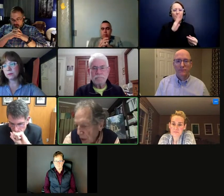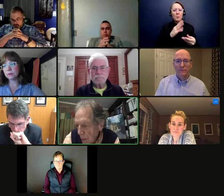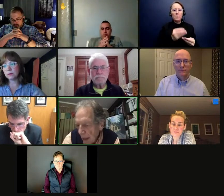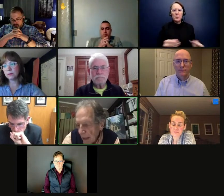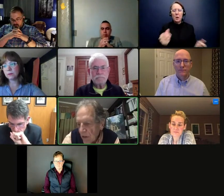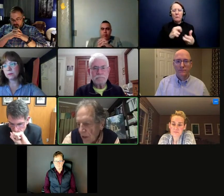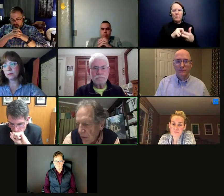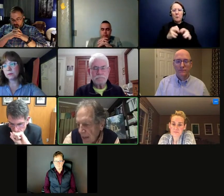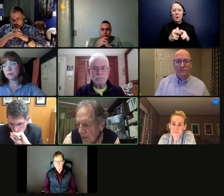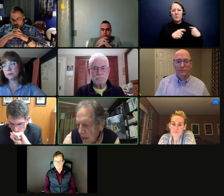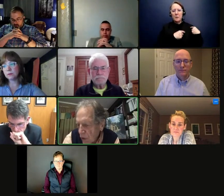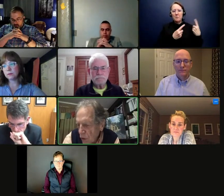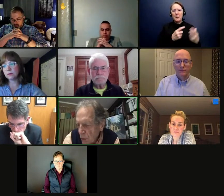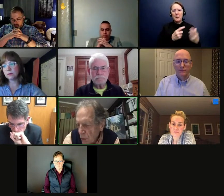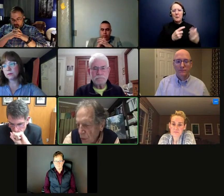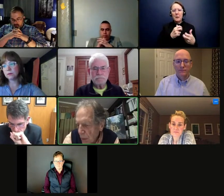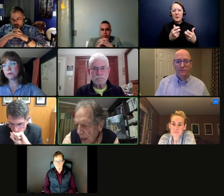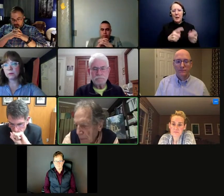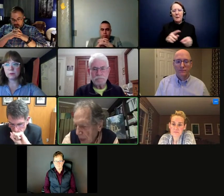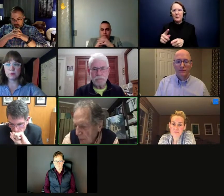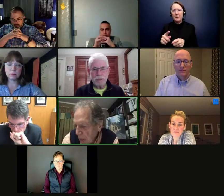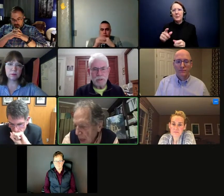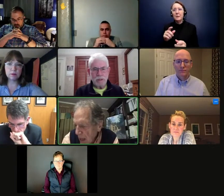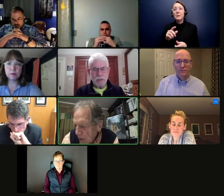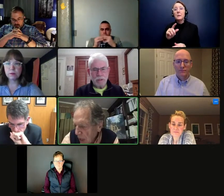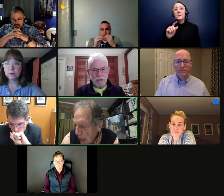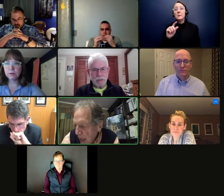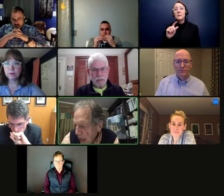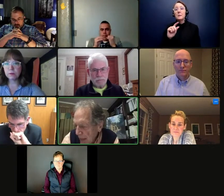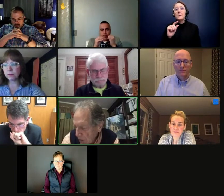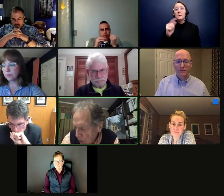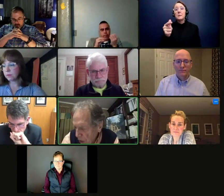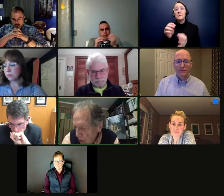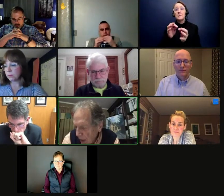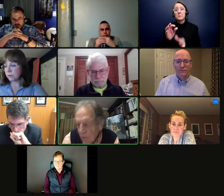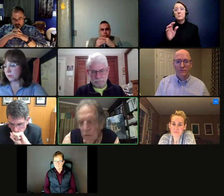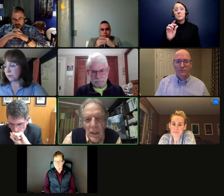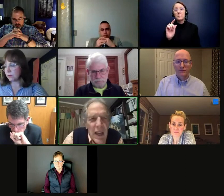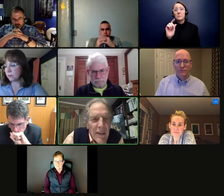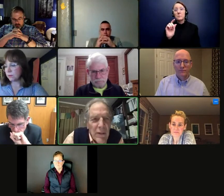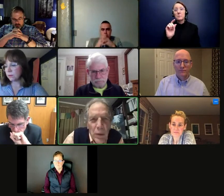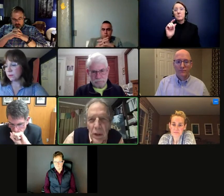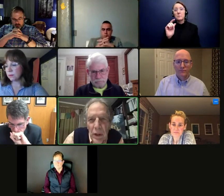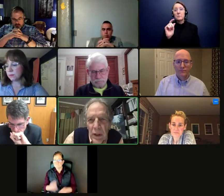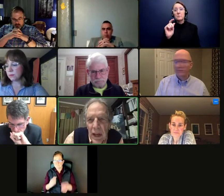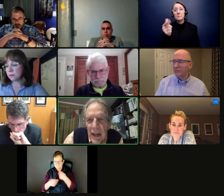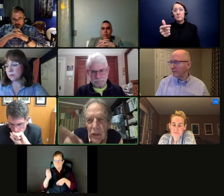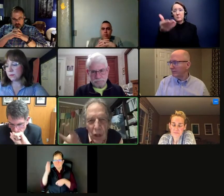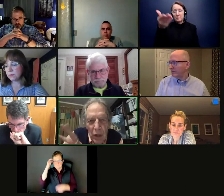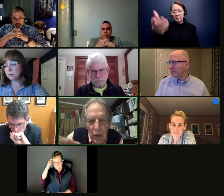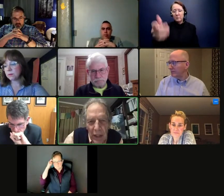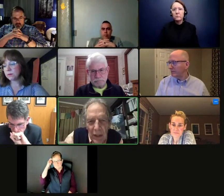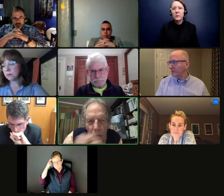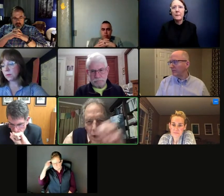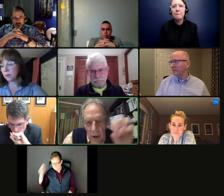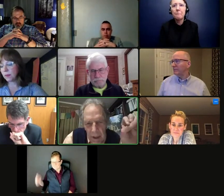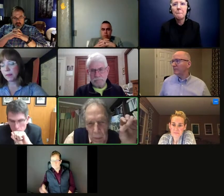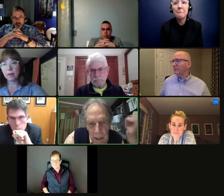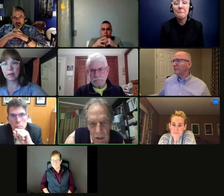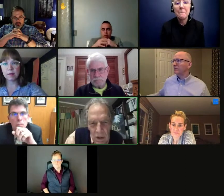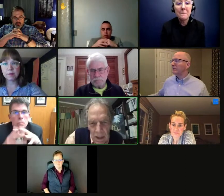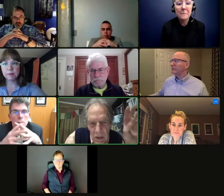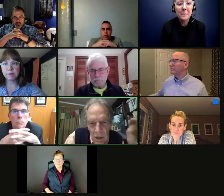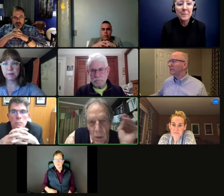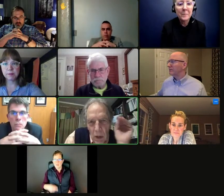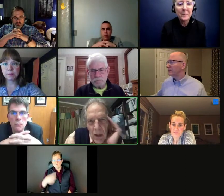with the unmanaged. And finally, could you put up the slide that shows Front Avenue and Hood? I have a general idea where it is, but